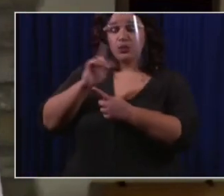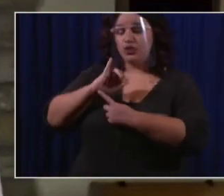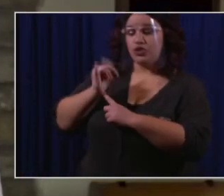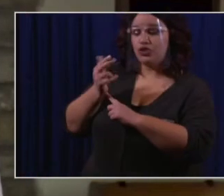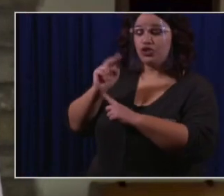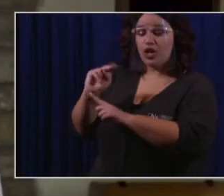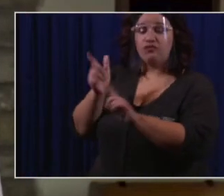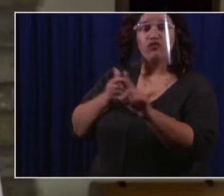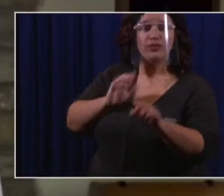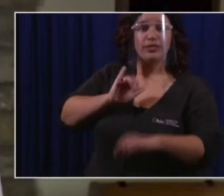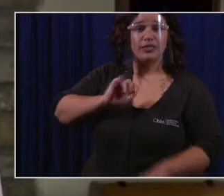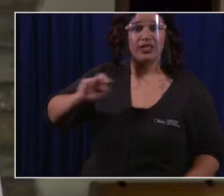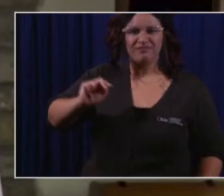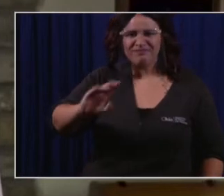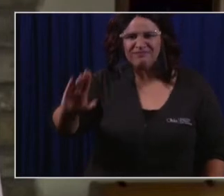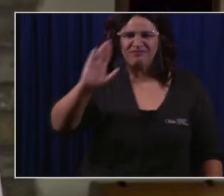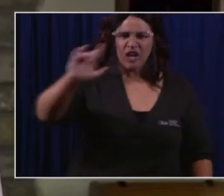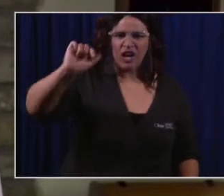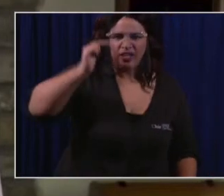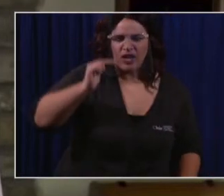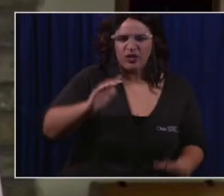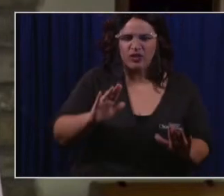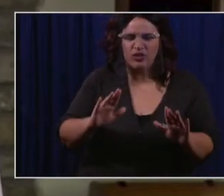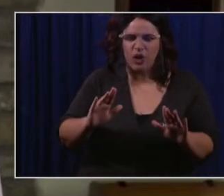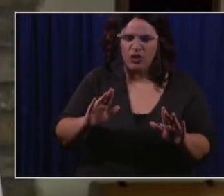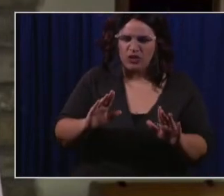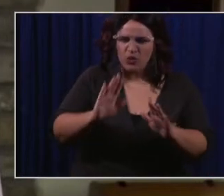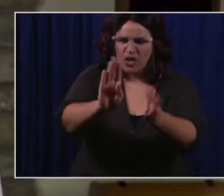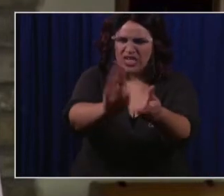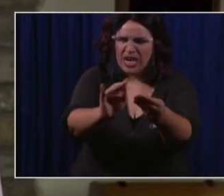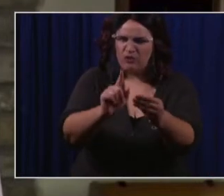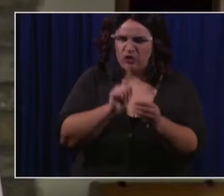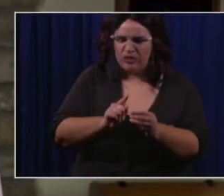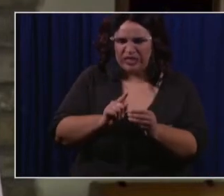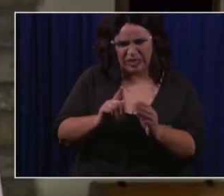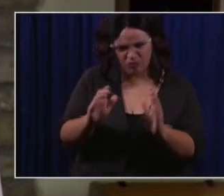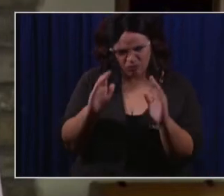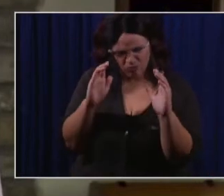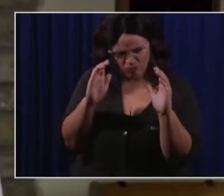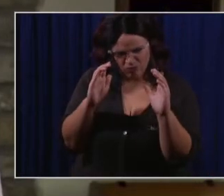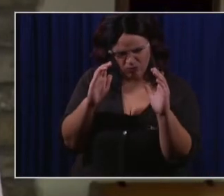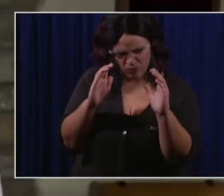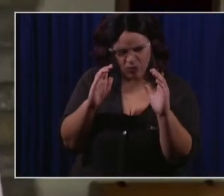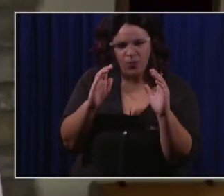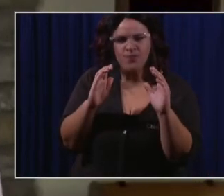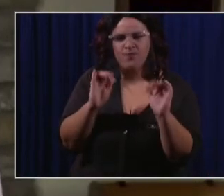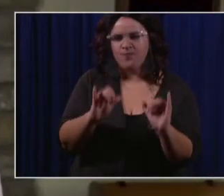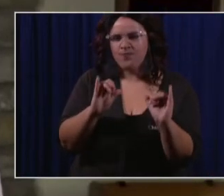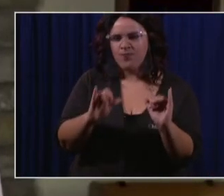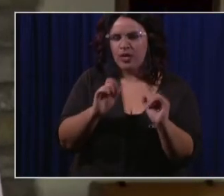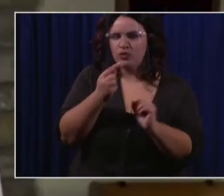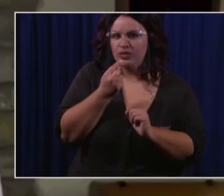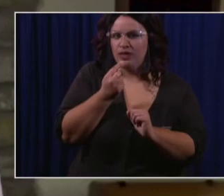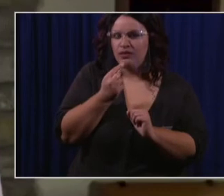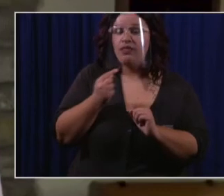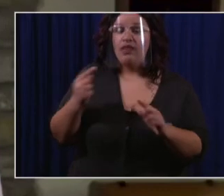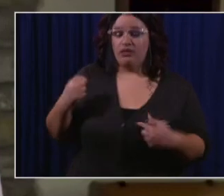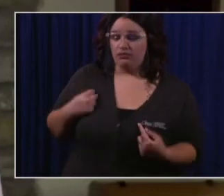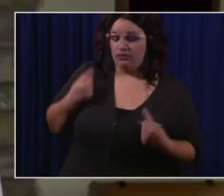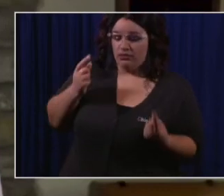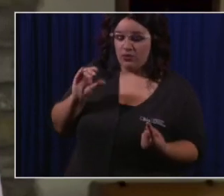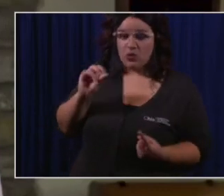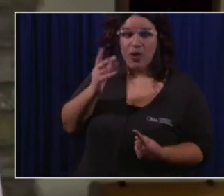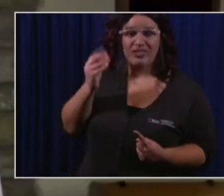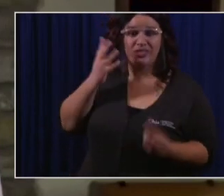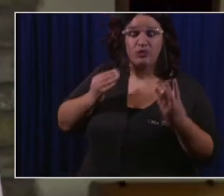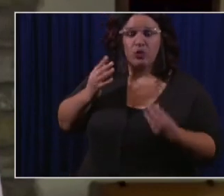hi, Governor. I've tried to listen to you really carefully here today. I've heard you say this is the worst situation Ohio's been in. You said red